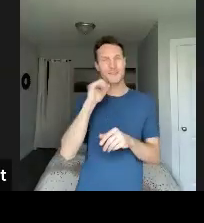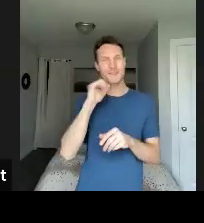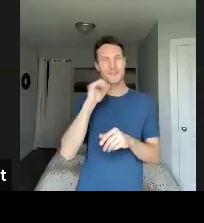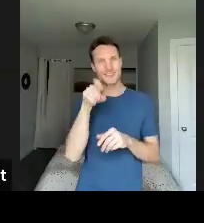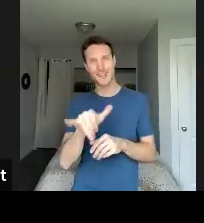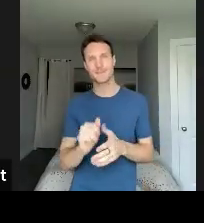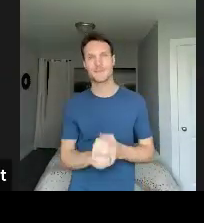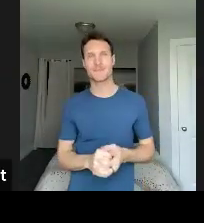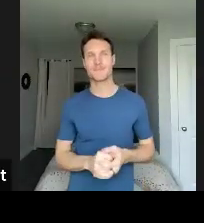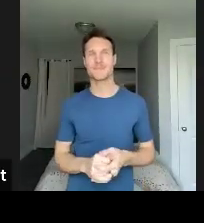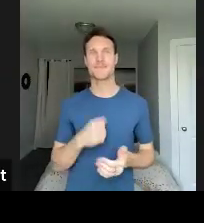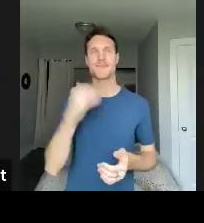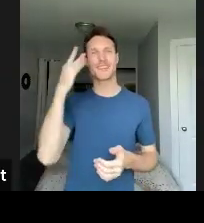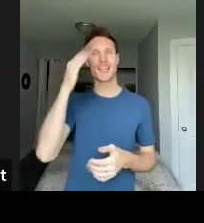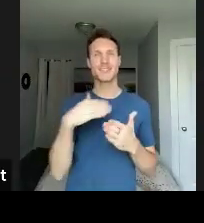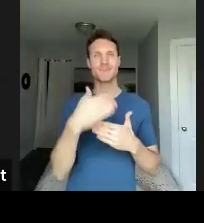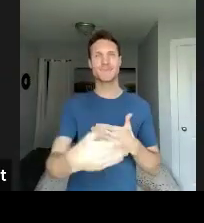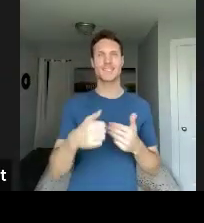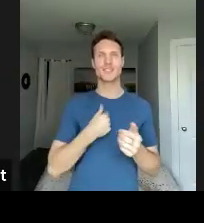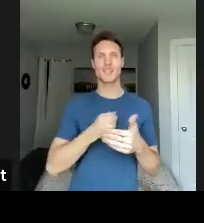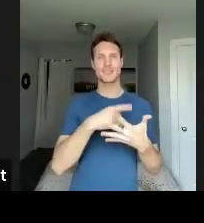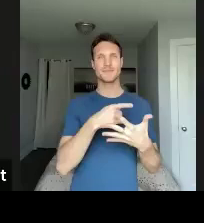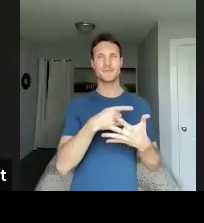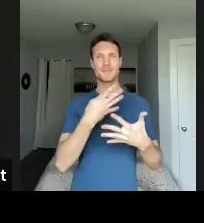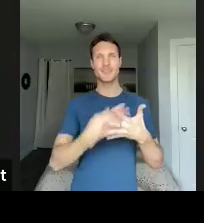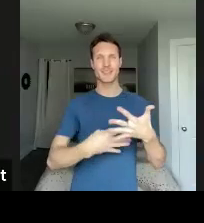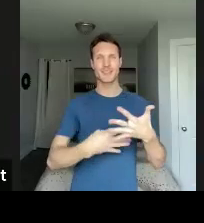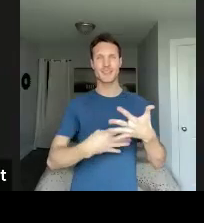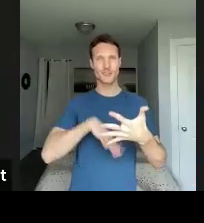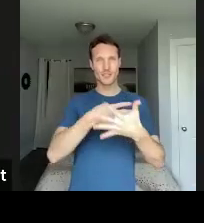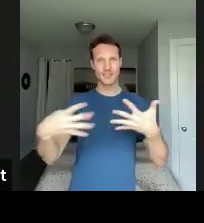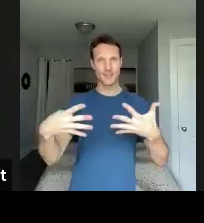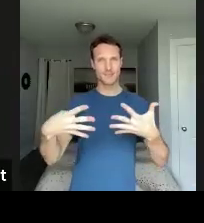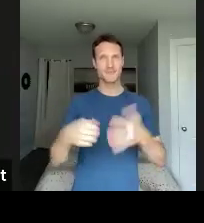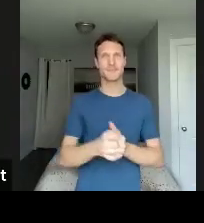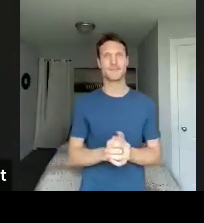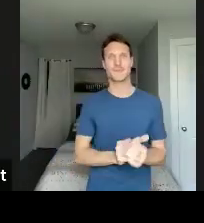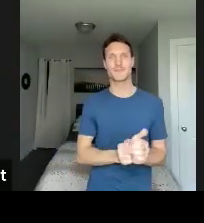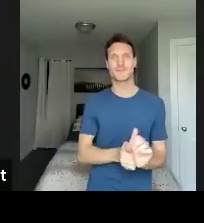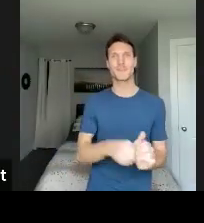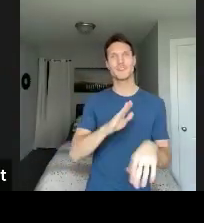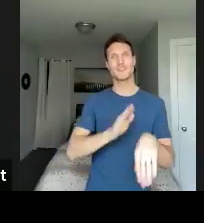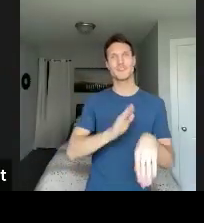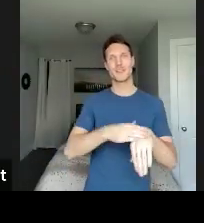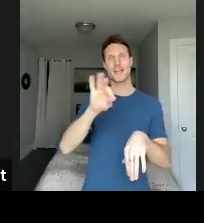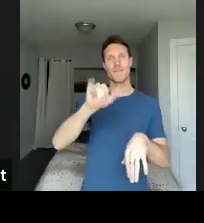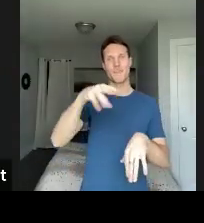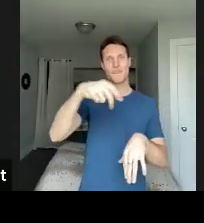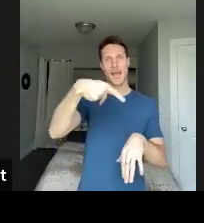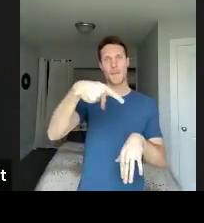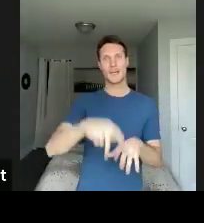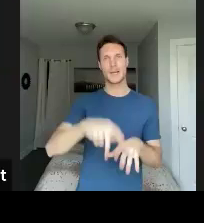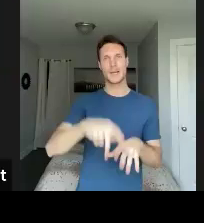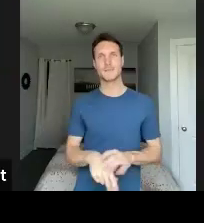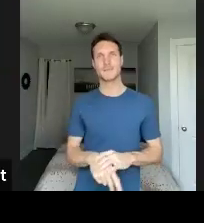I think next on the agenda is FMAP, and I can go ahead and take that. Currently, like I said,